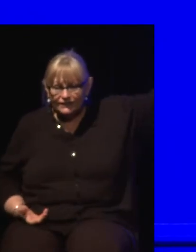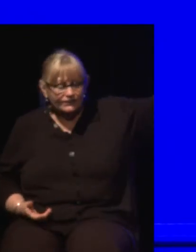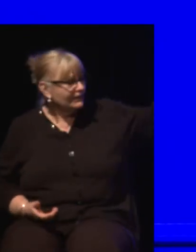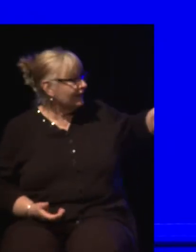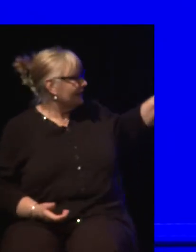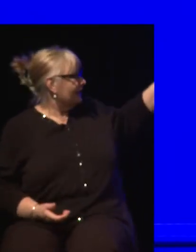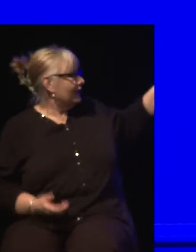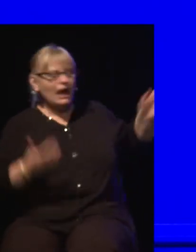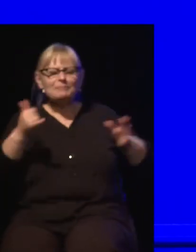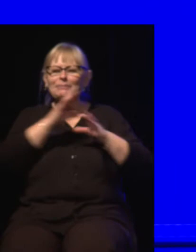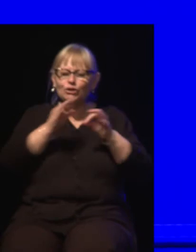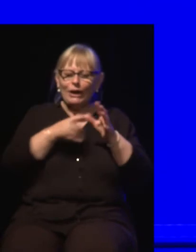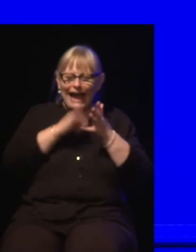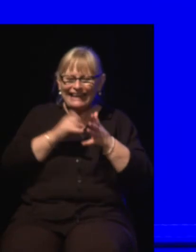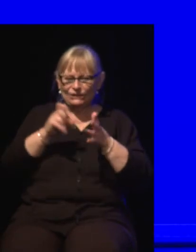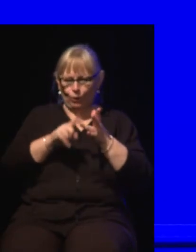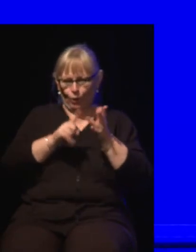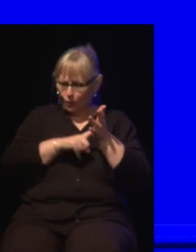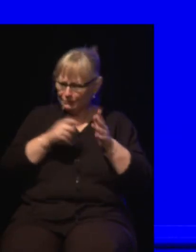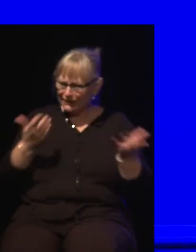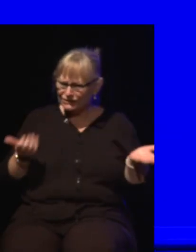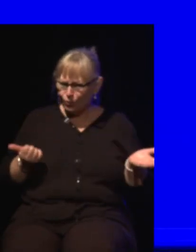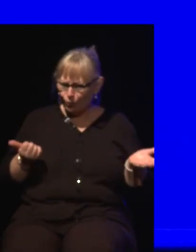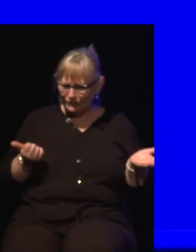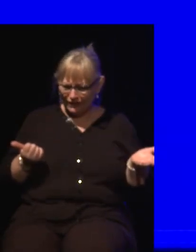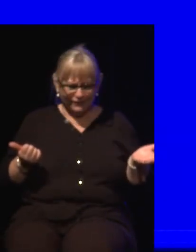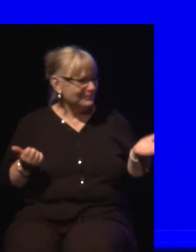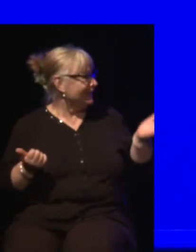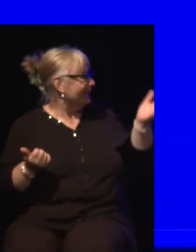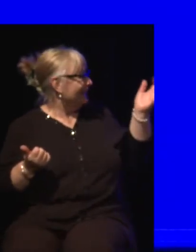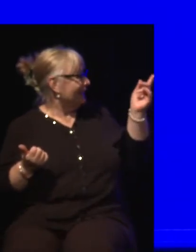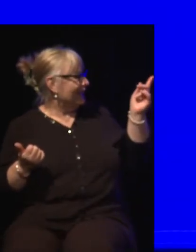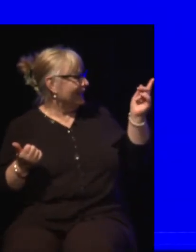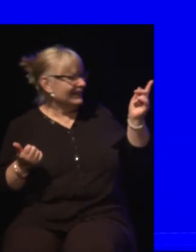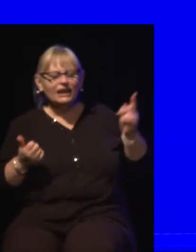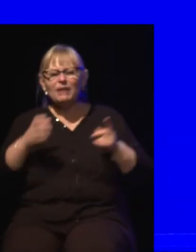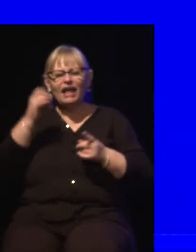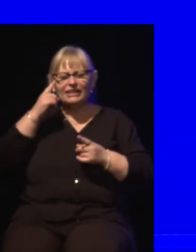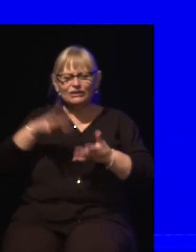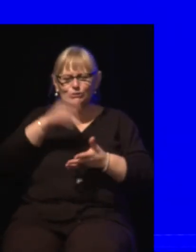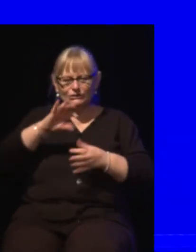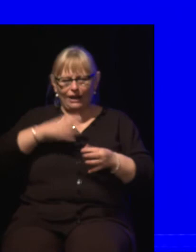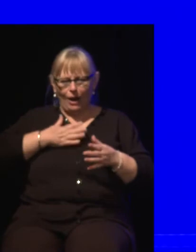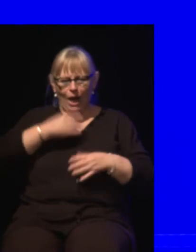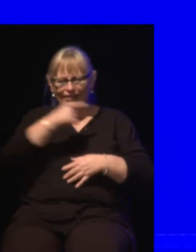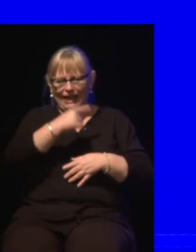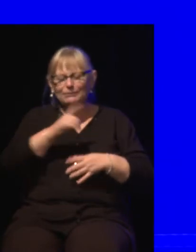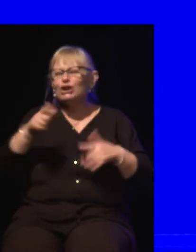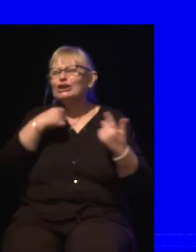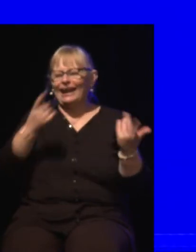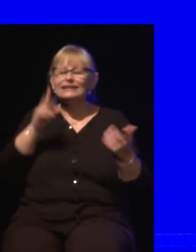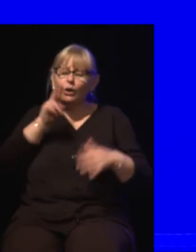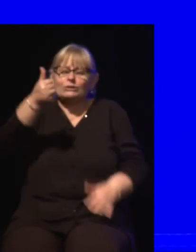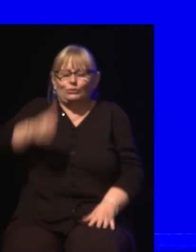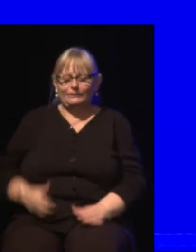Granted, it might not be as cool as this, but it's pretty cool. Come on. But I understand the students don't like living there, but who cares? It still